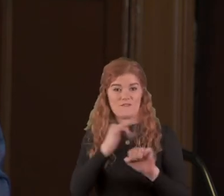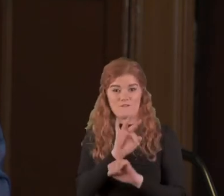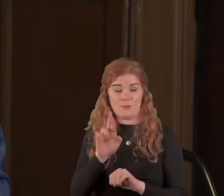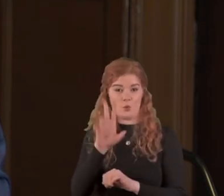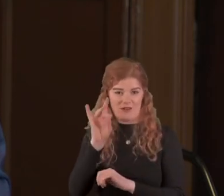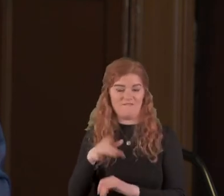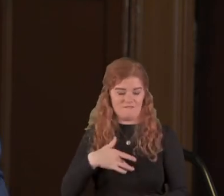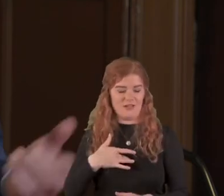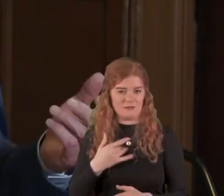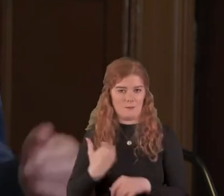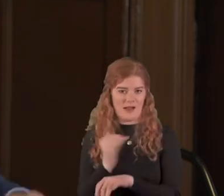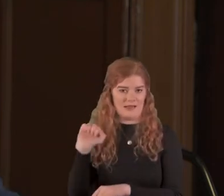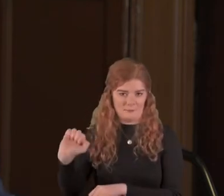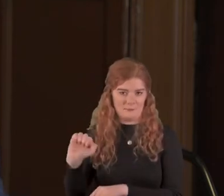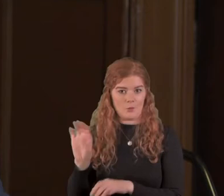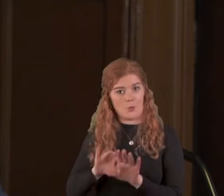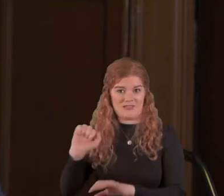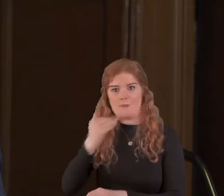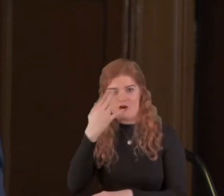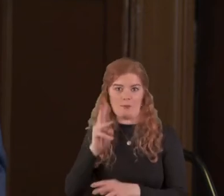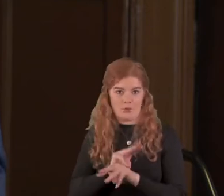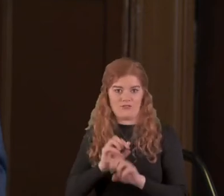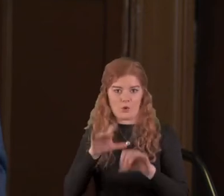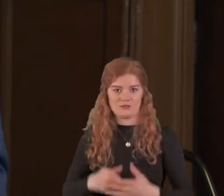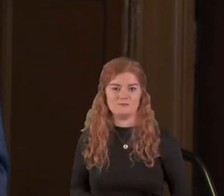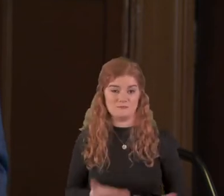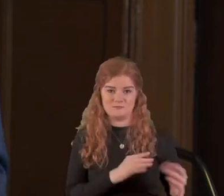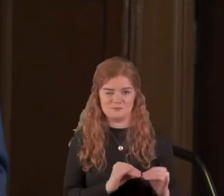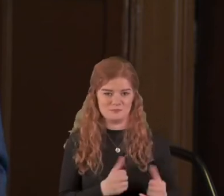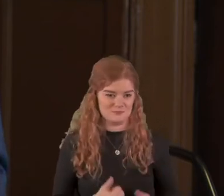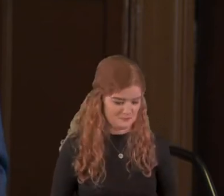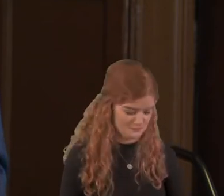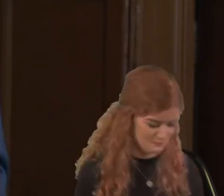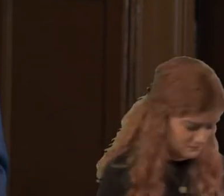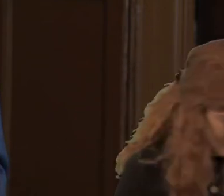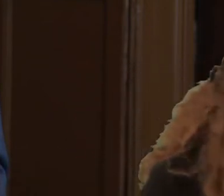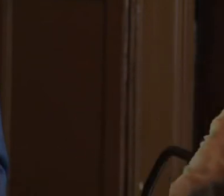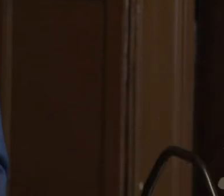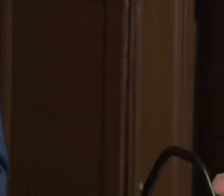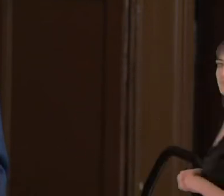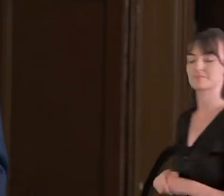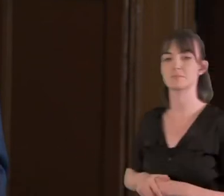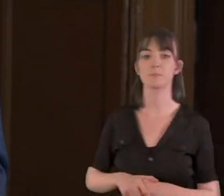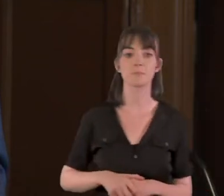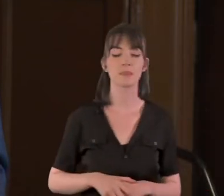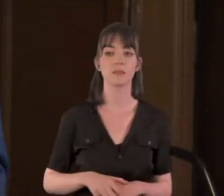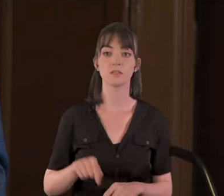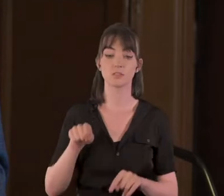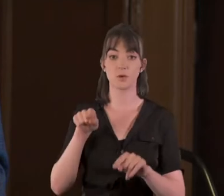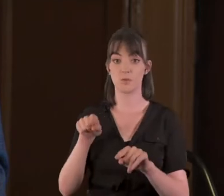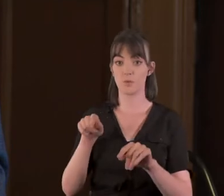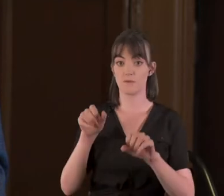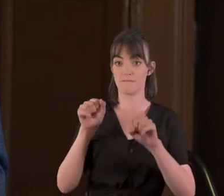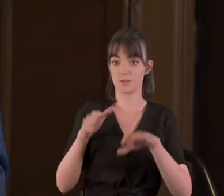very keenly by him, with his American mother, not least. You're not going onto dodgy territory there as a former Conservative